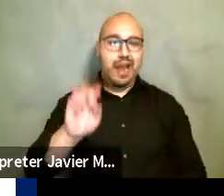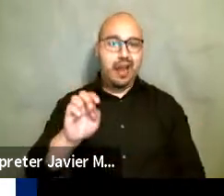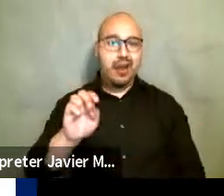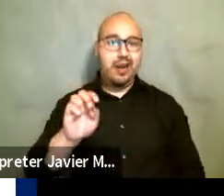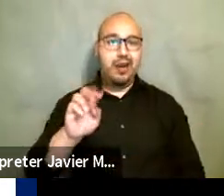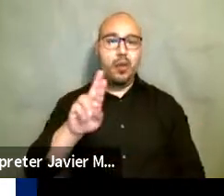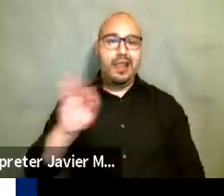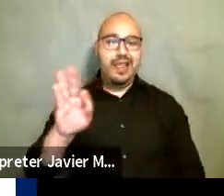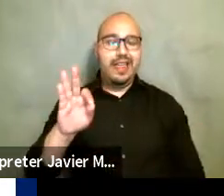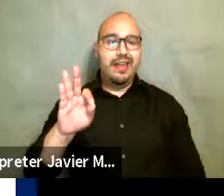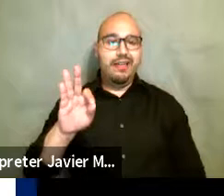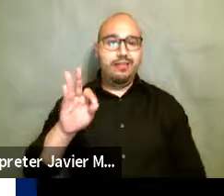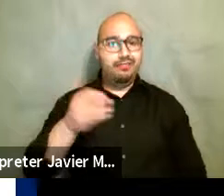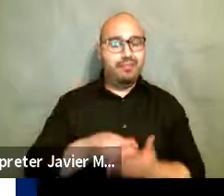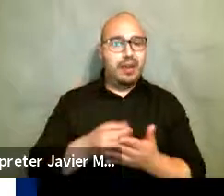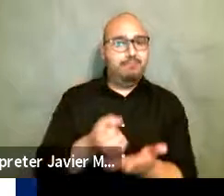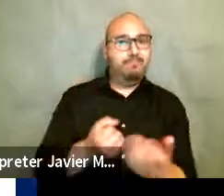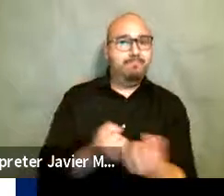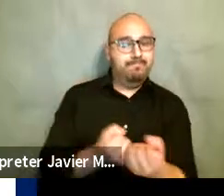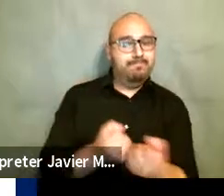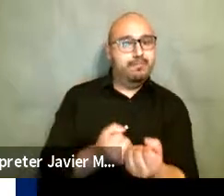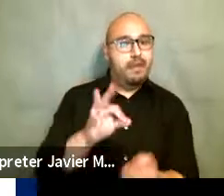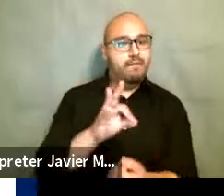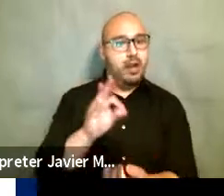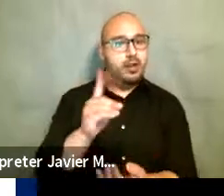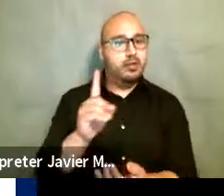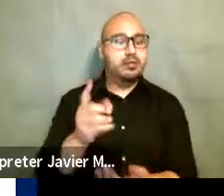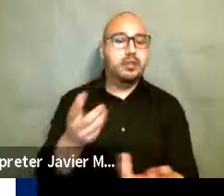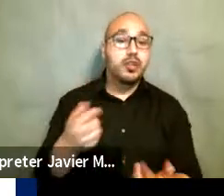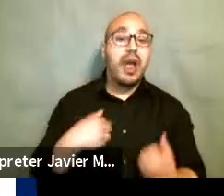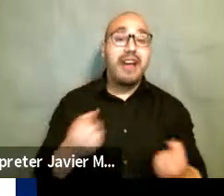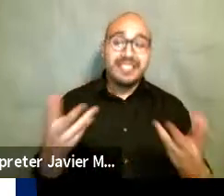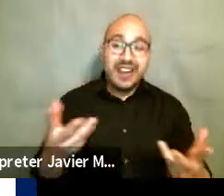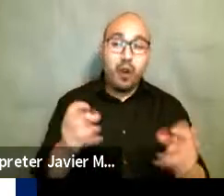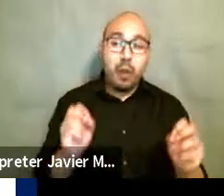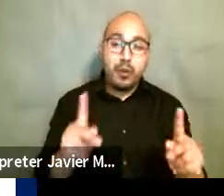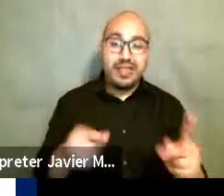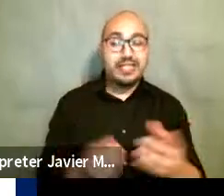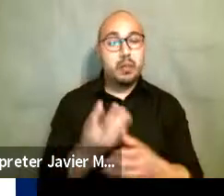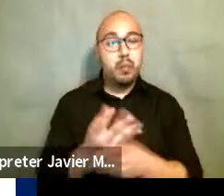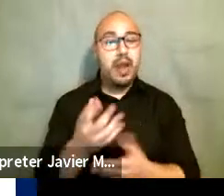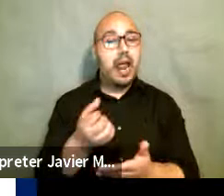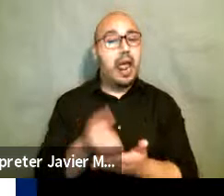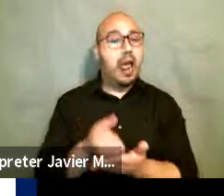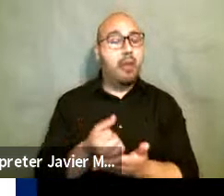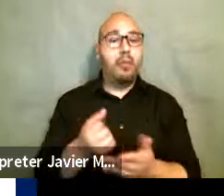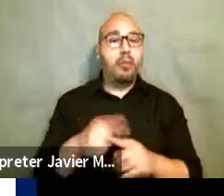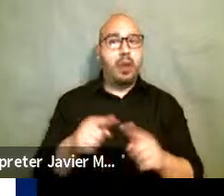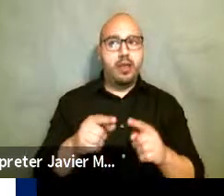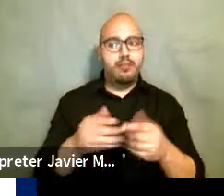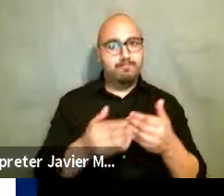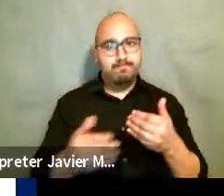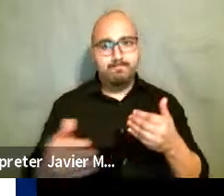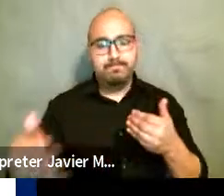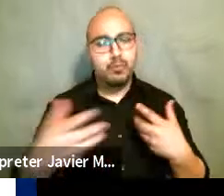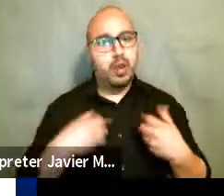Fire. And so we have several volunteer opportunities this spring to help with the long-term recovery goals of the